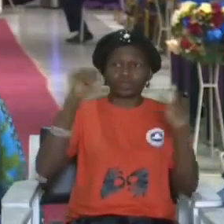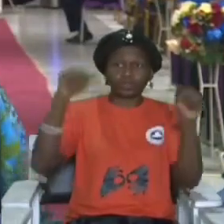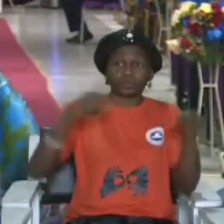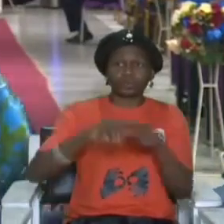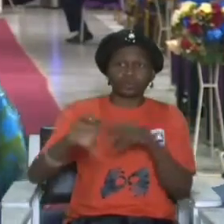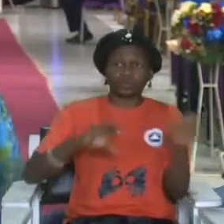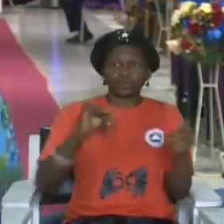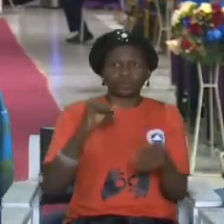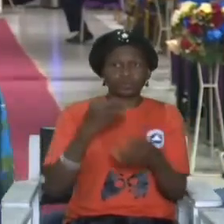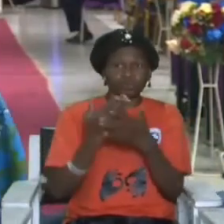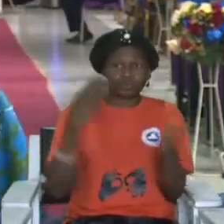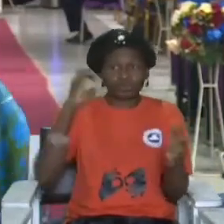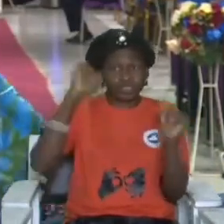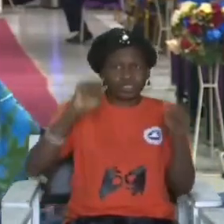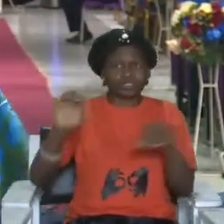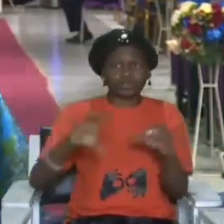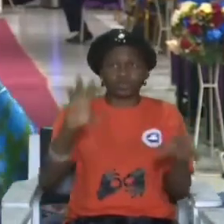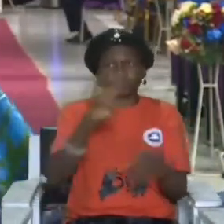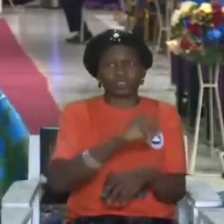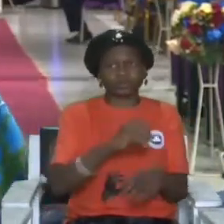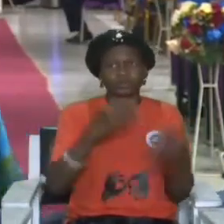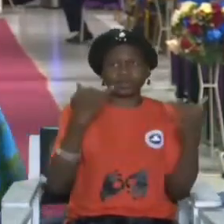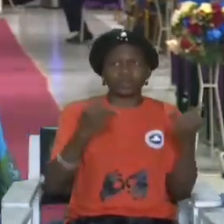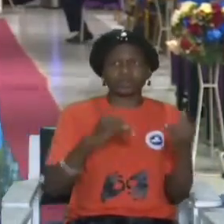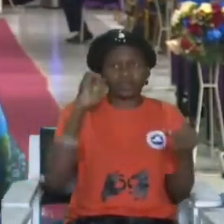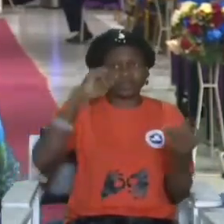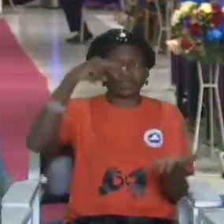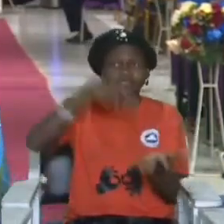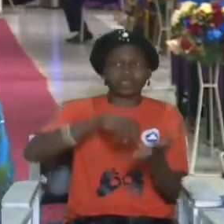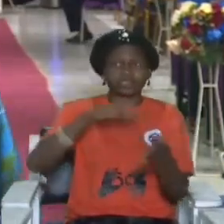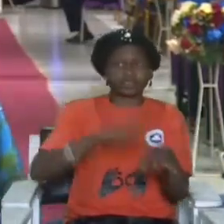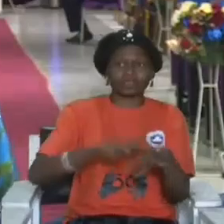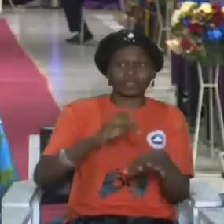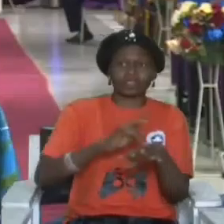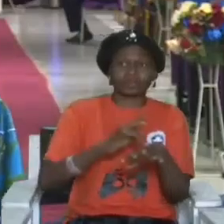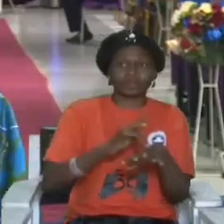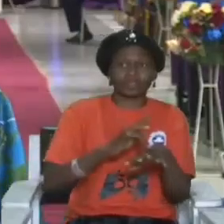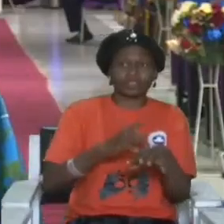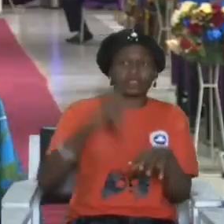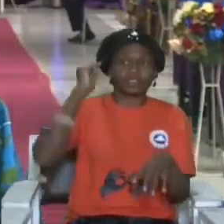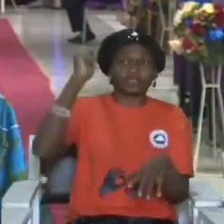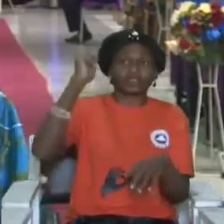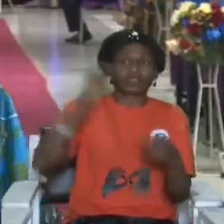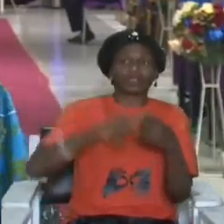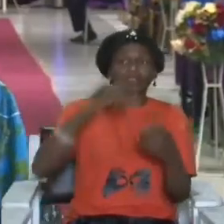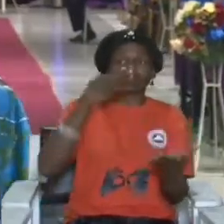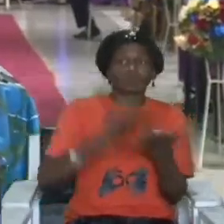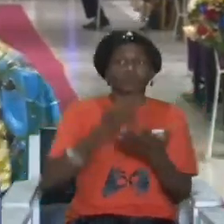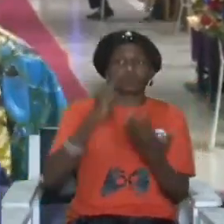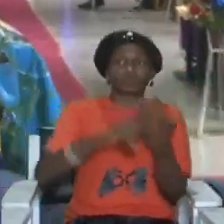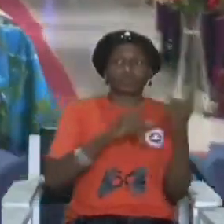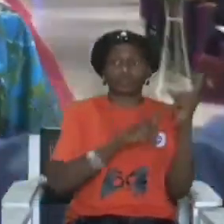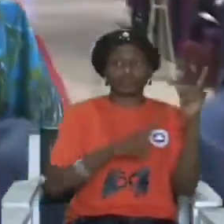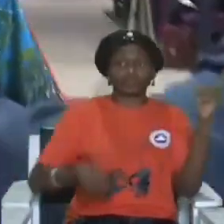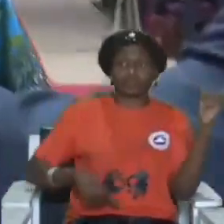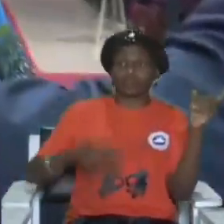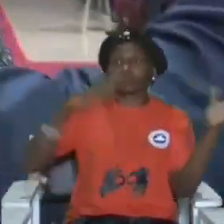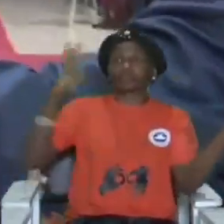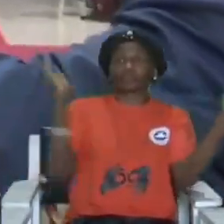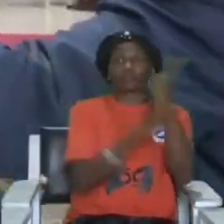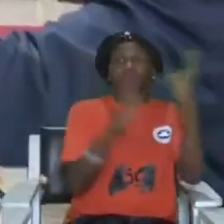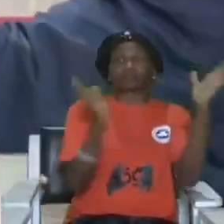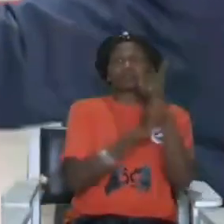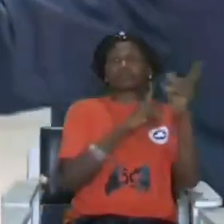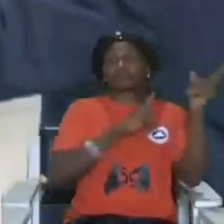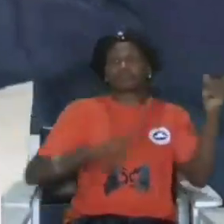before, I can do them. Now I am standing on my feet, testifying to the goodness of the Lord. Praise